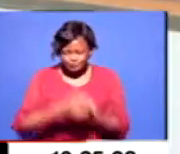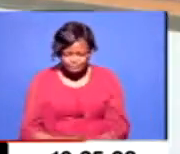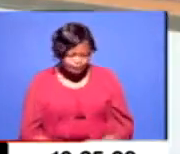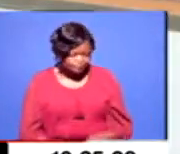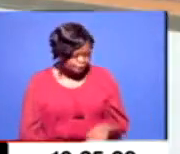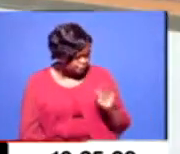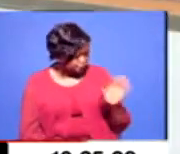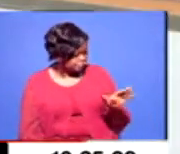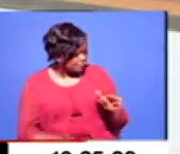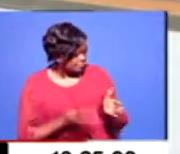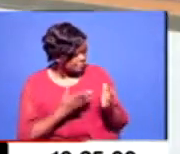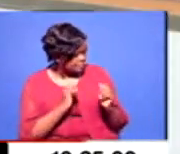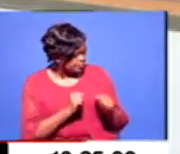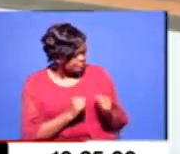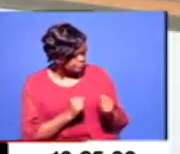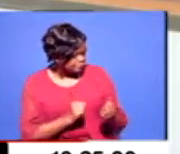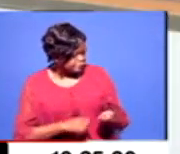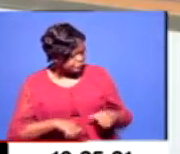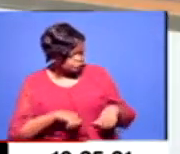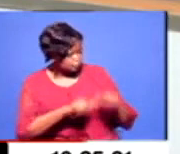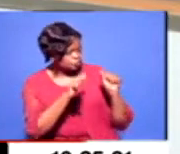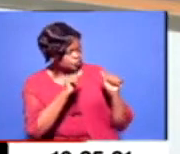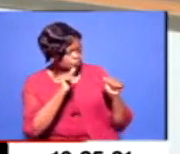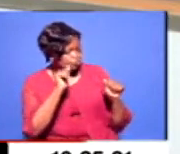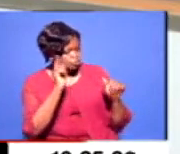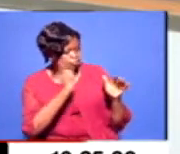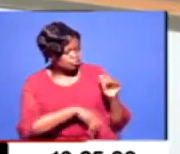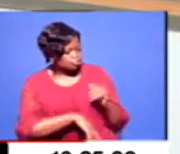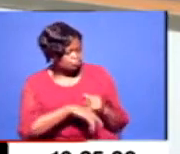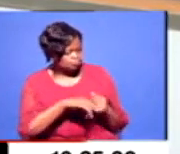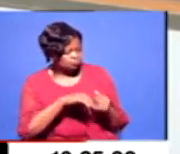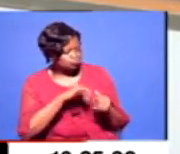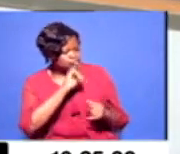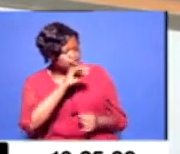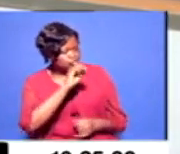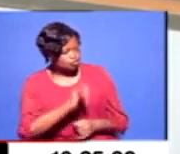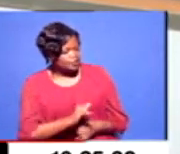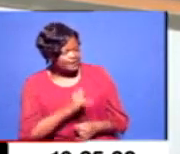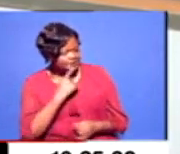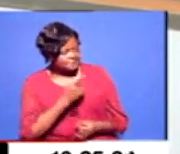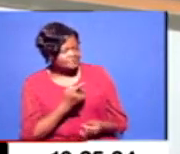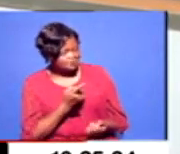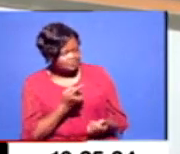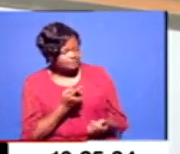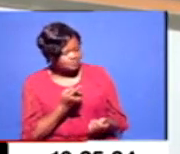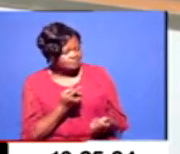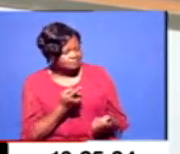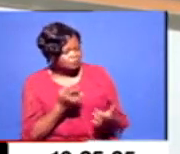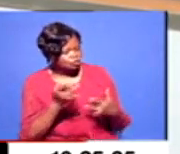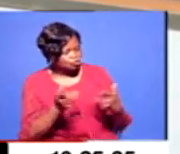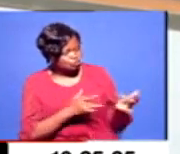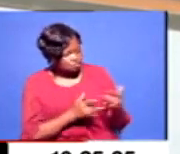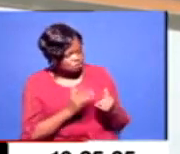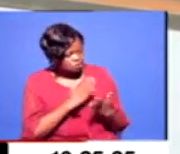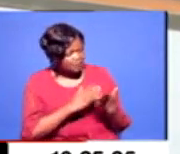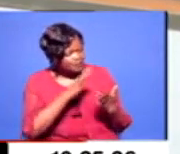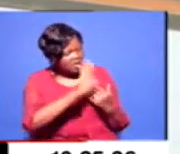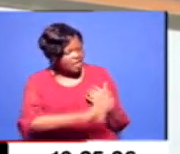perhaps you can pick from where Joy has left. And looking at some parts of the